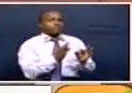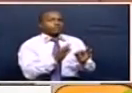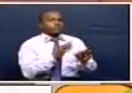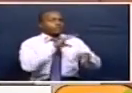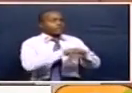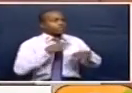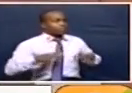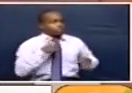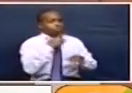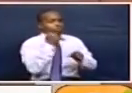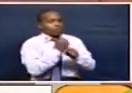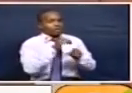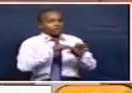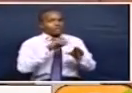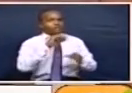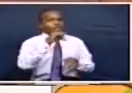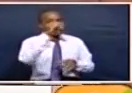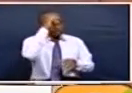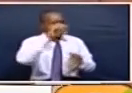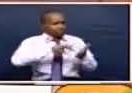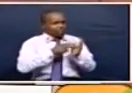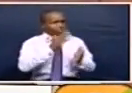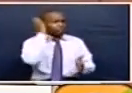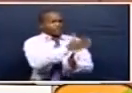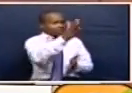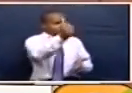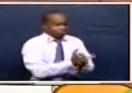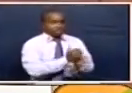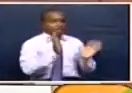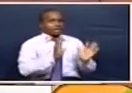in government, does not mean that you employ them directly. I found